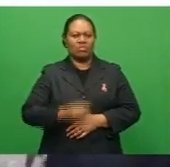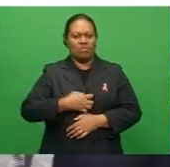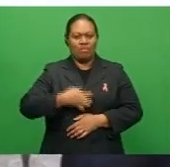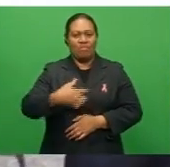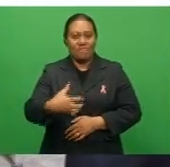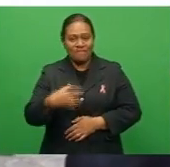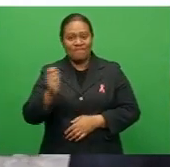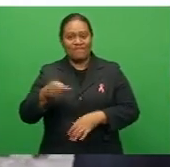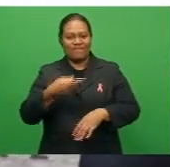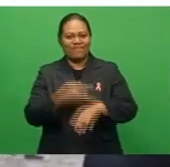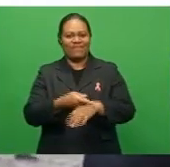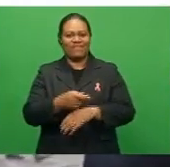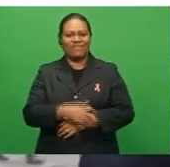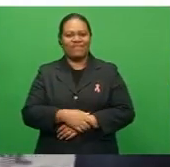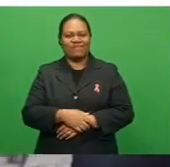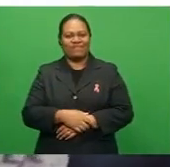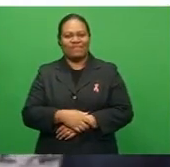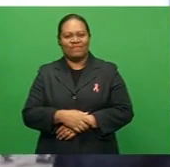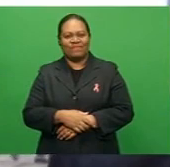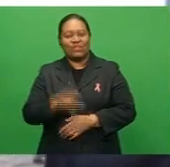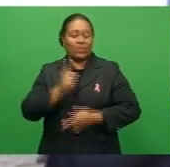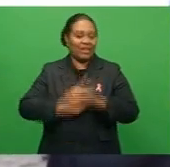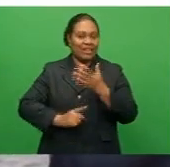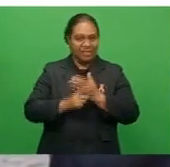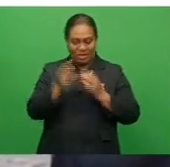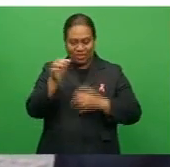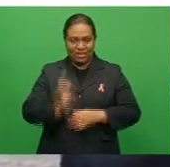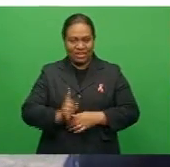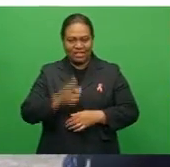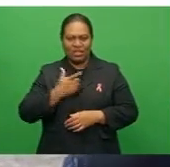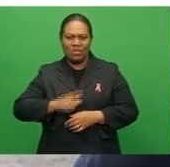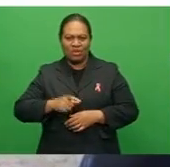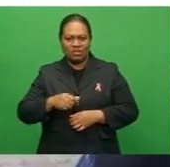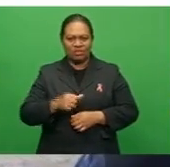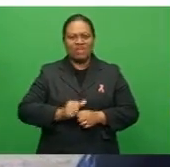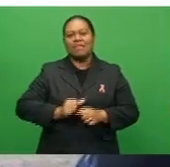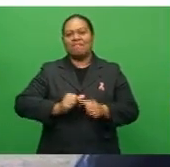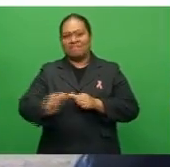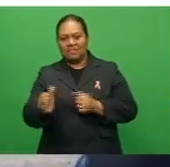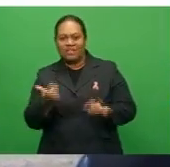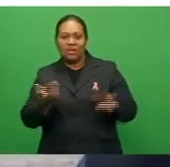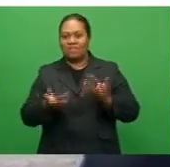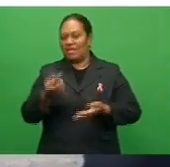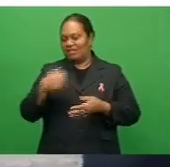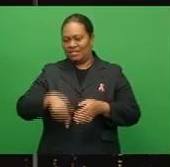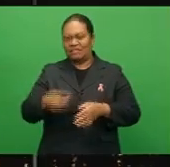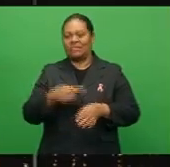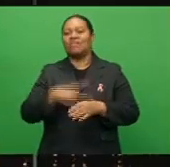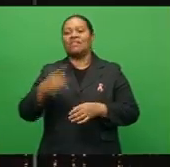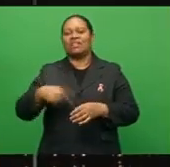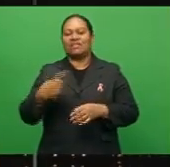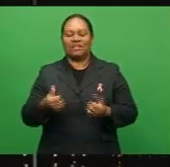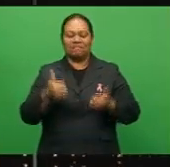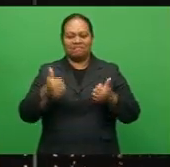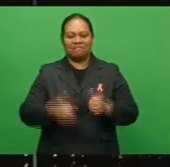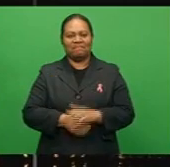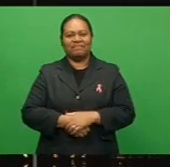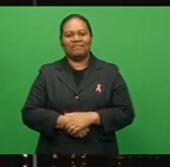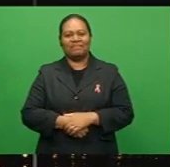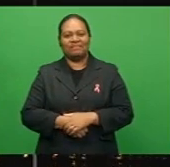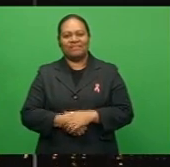took it. This year, we learned from our mistake last year. We don't want to repeat what we did last year. And we put all the